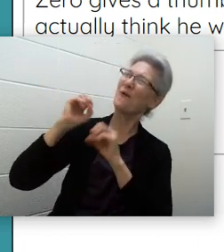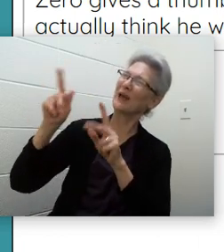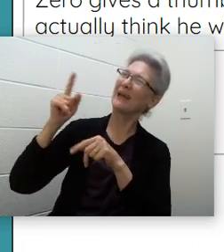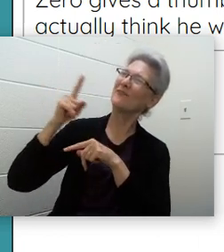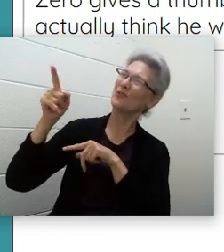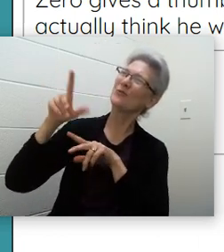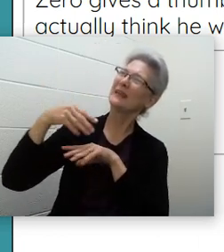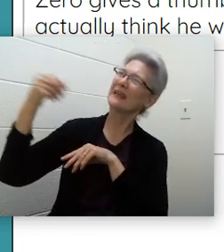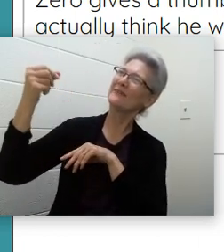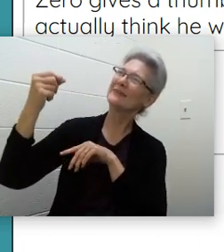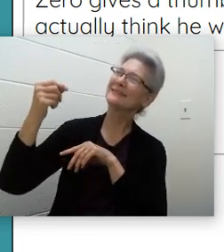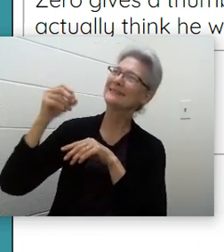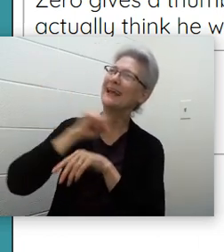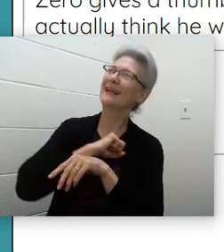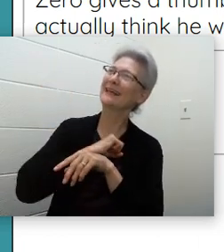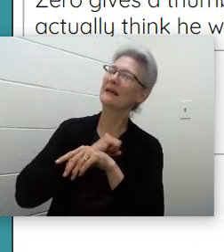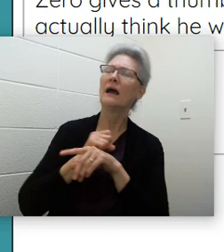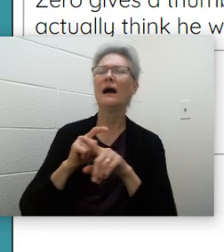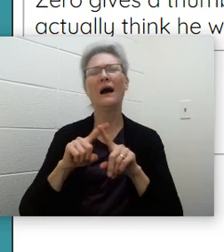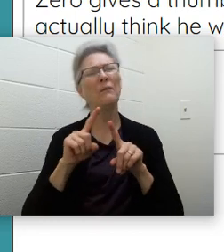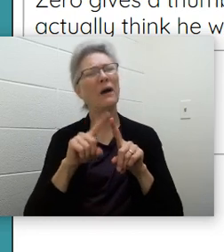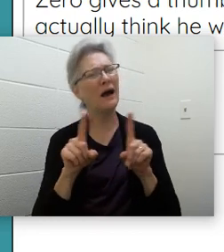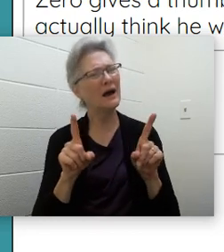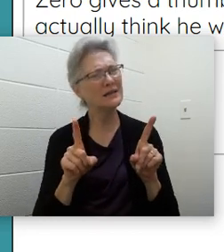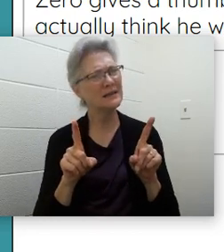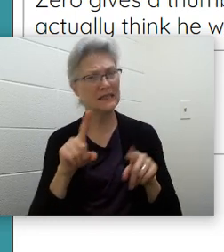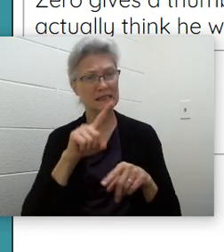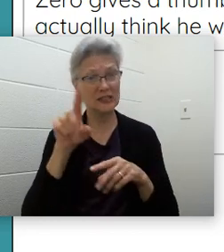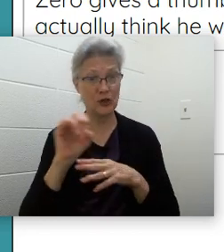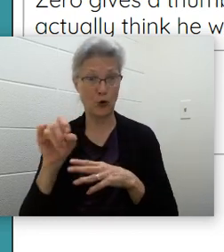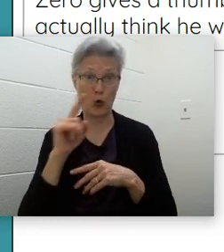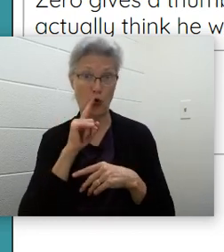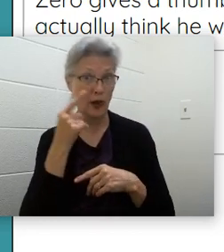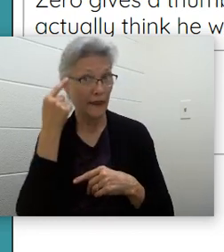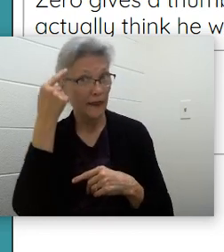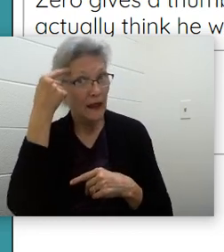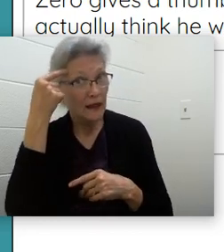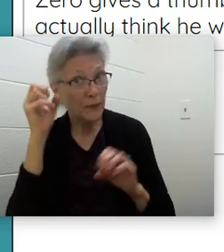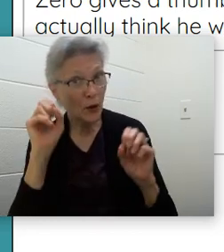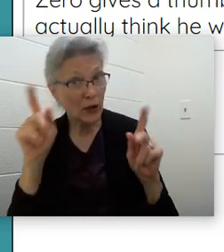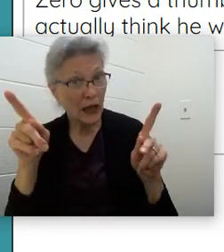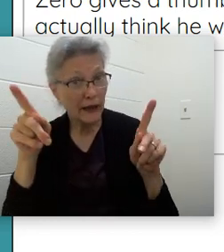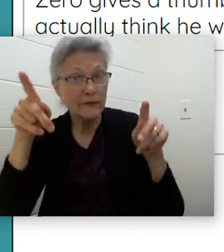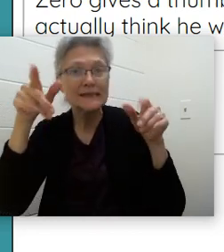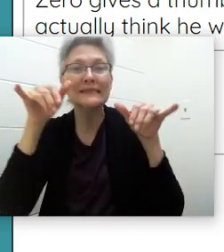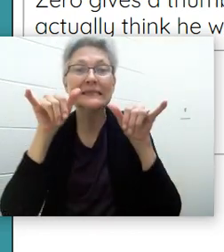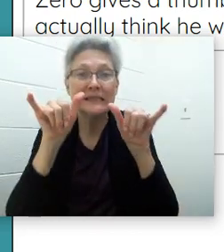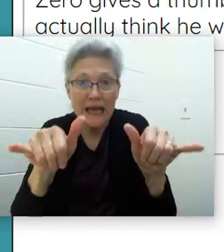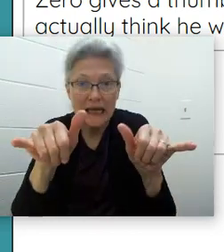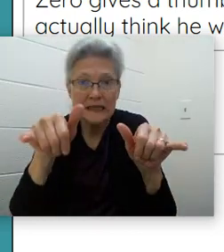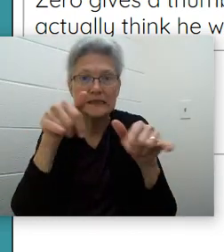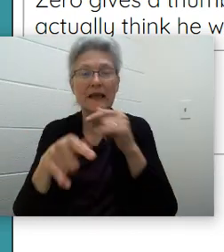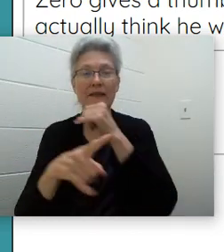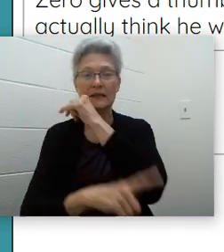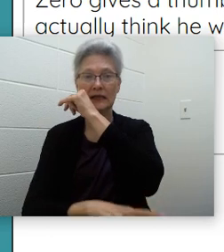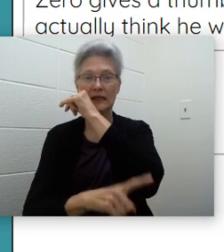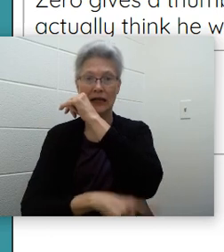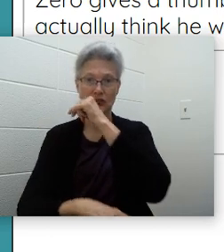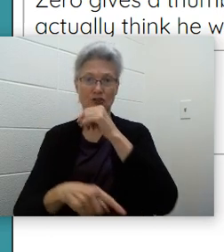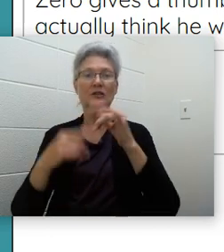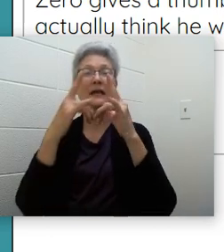leaves. But I'm kind of questioning, does Zero actually think he'll be okay if he's left behind? I should go back